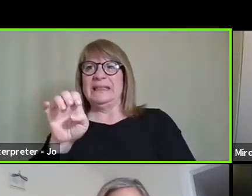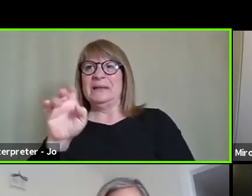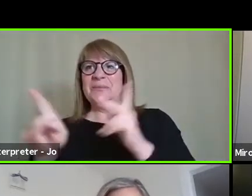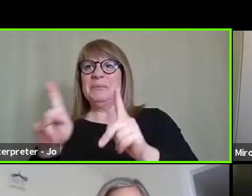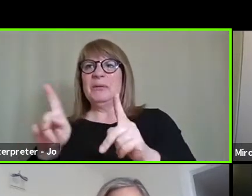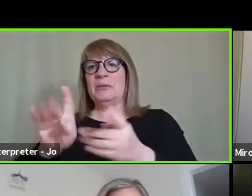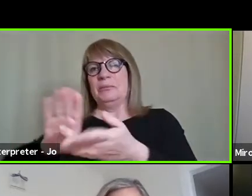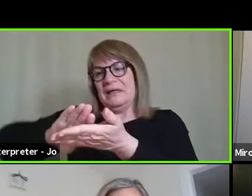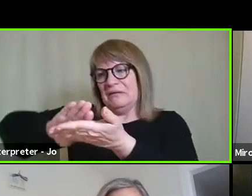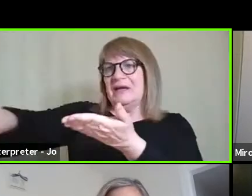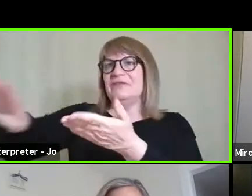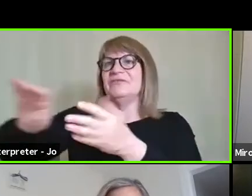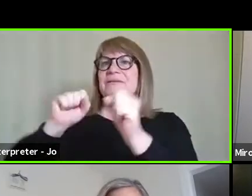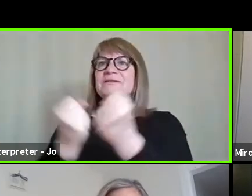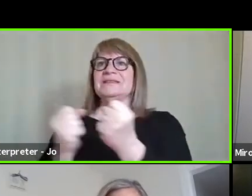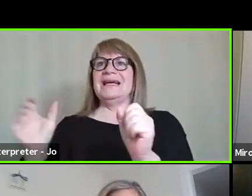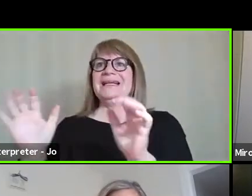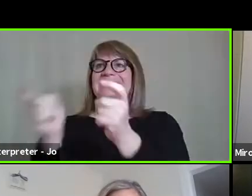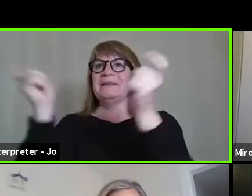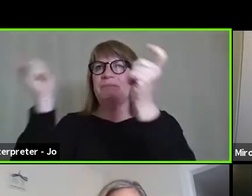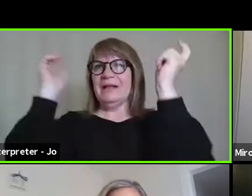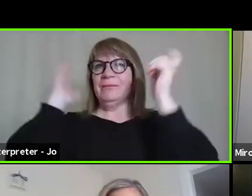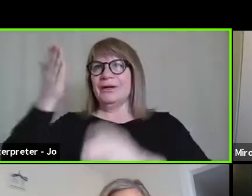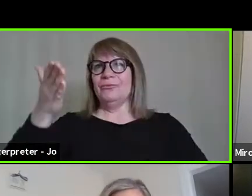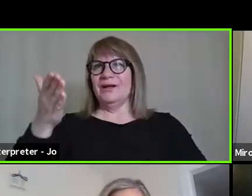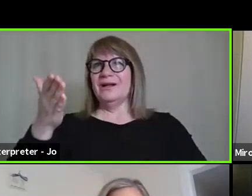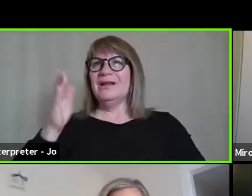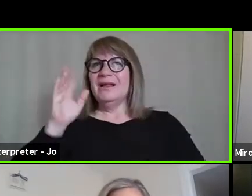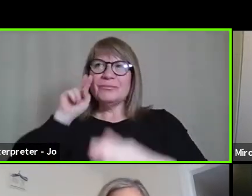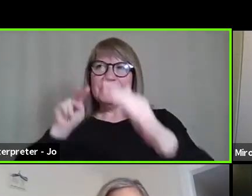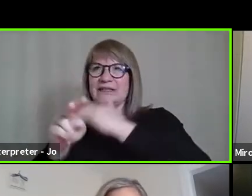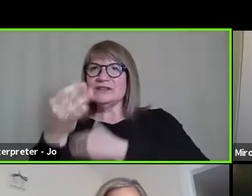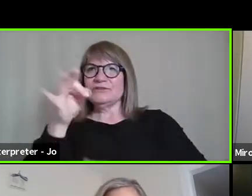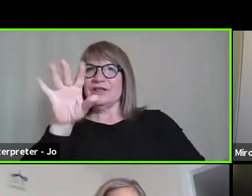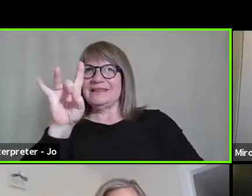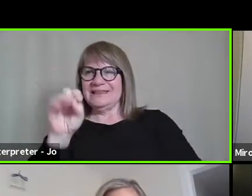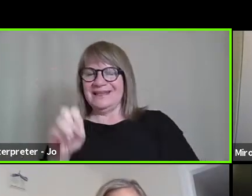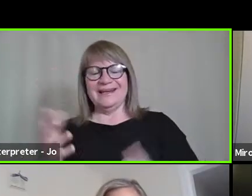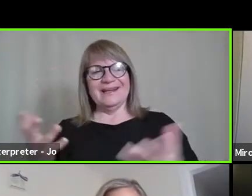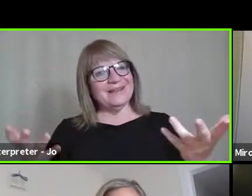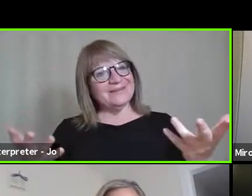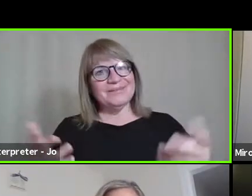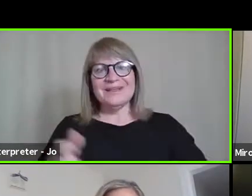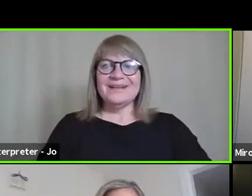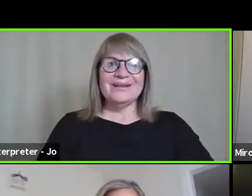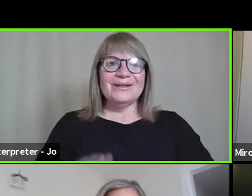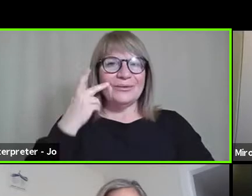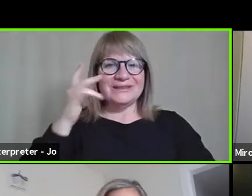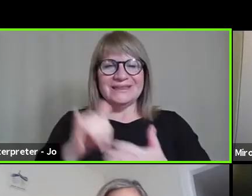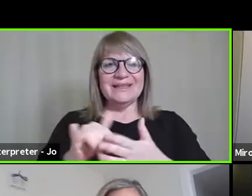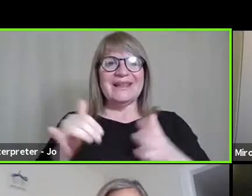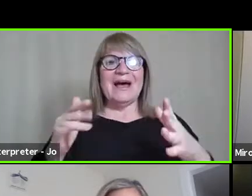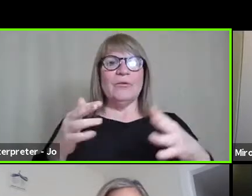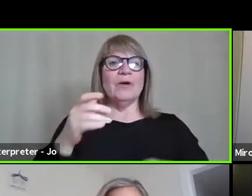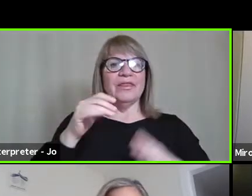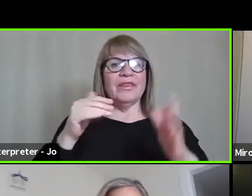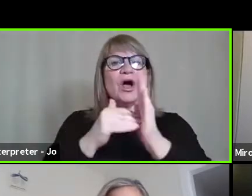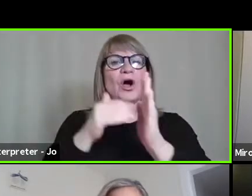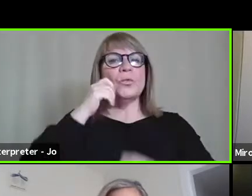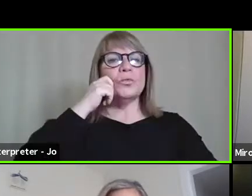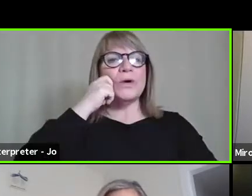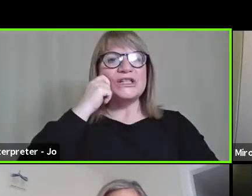that also part of the initiative too is um which we see now in white racial framing is this idea of the self-direction of human